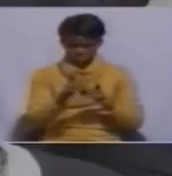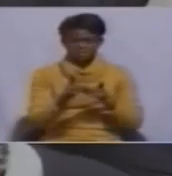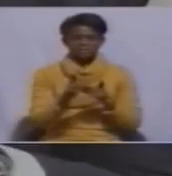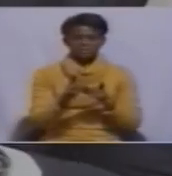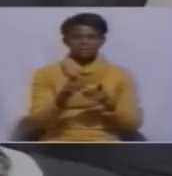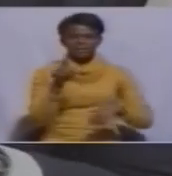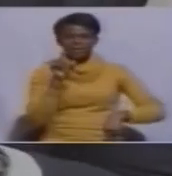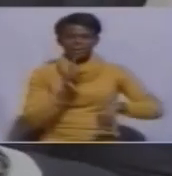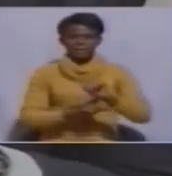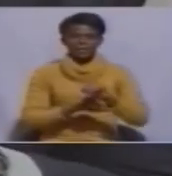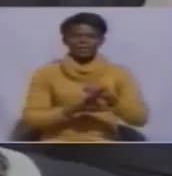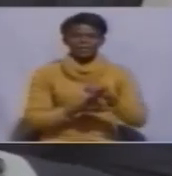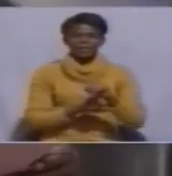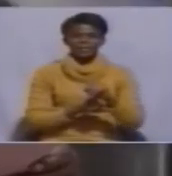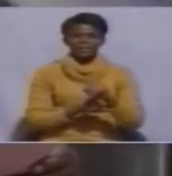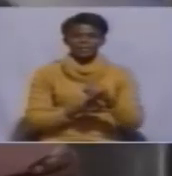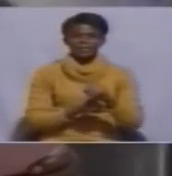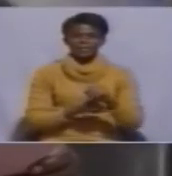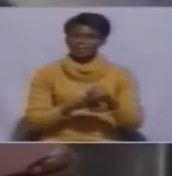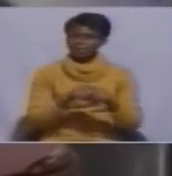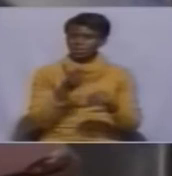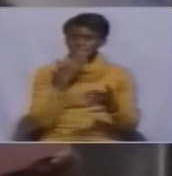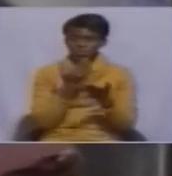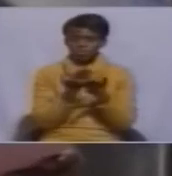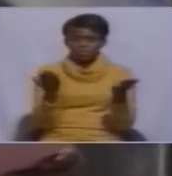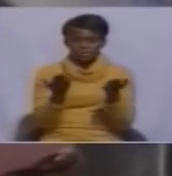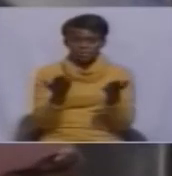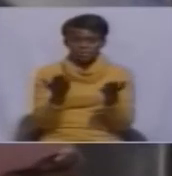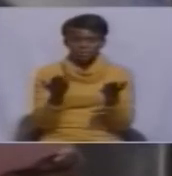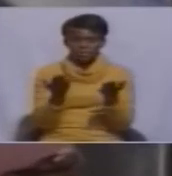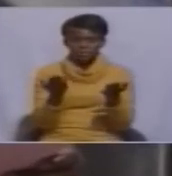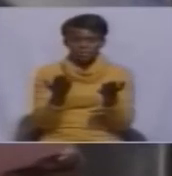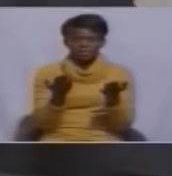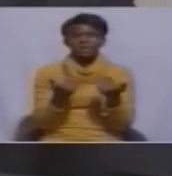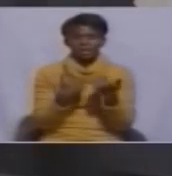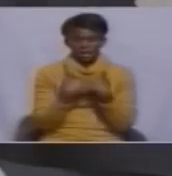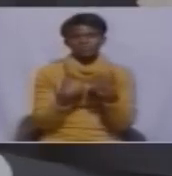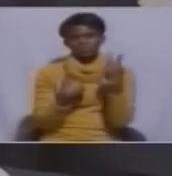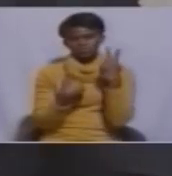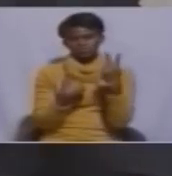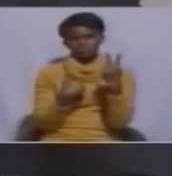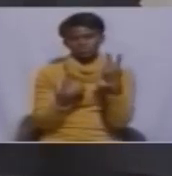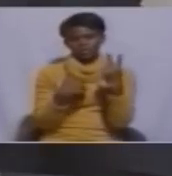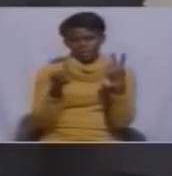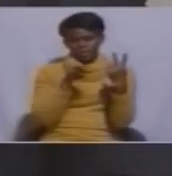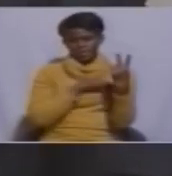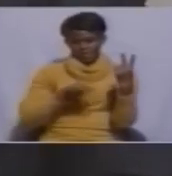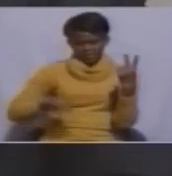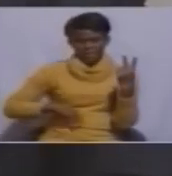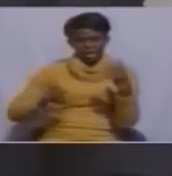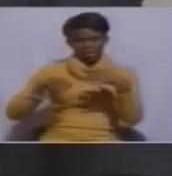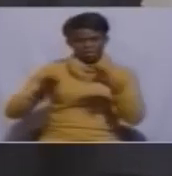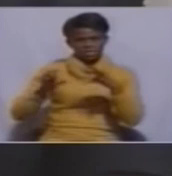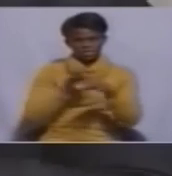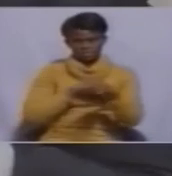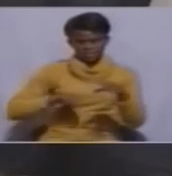the expulsion is unlawful, then there are two options. Either that particular member will remain a member of a